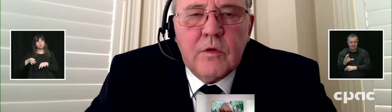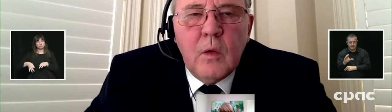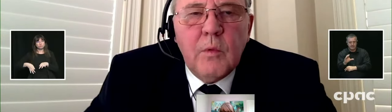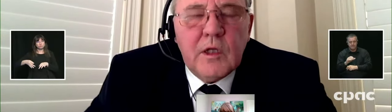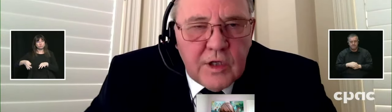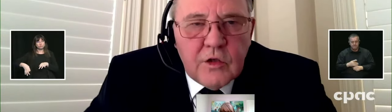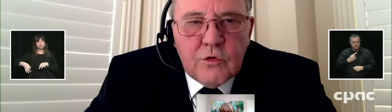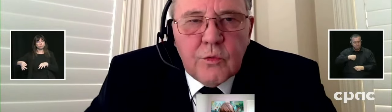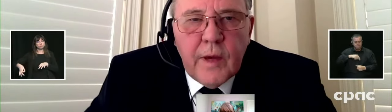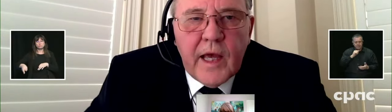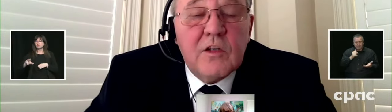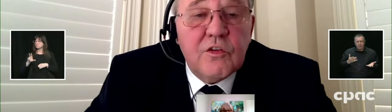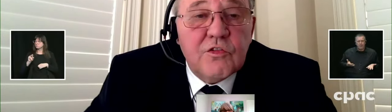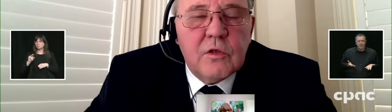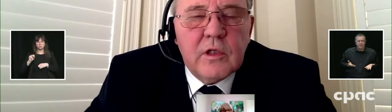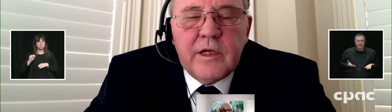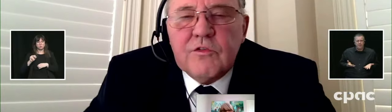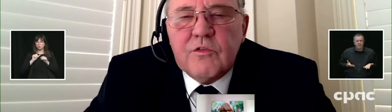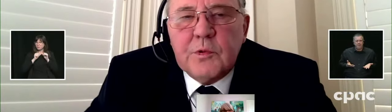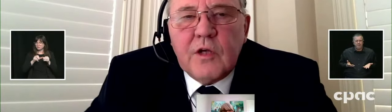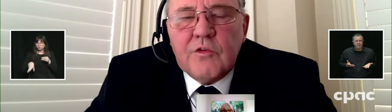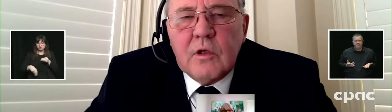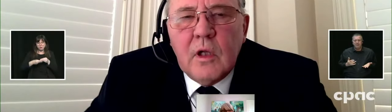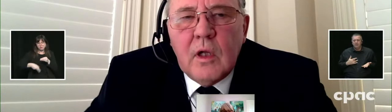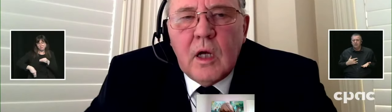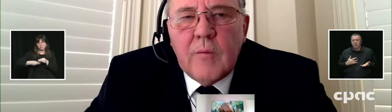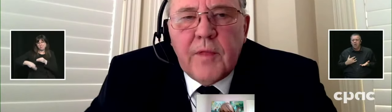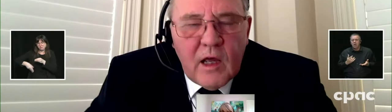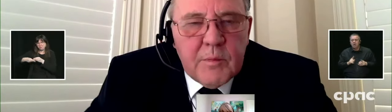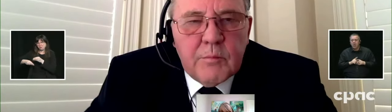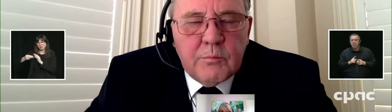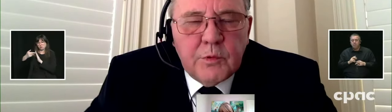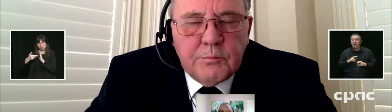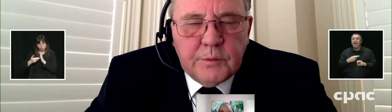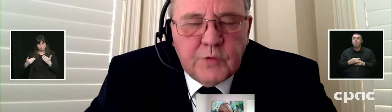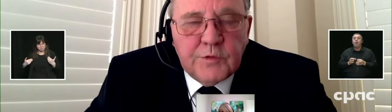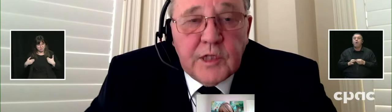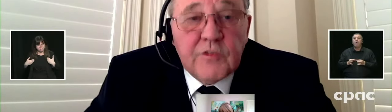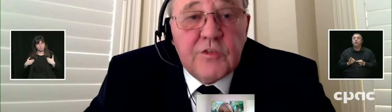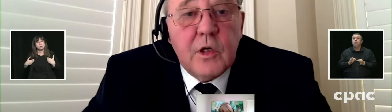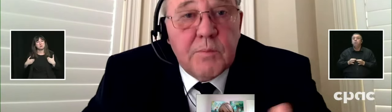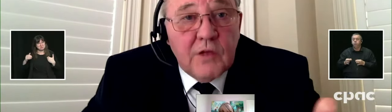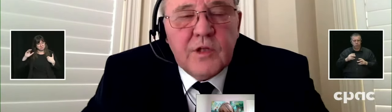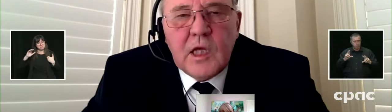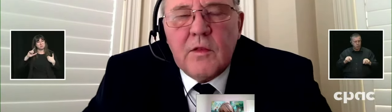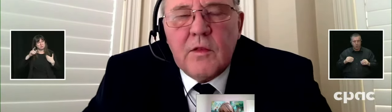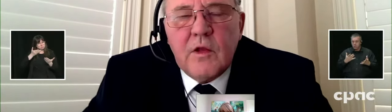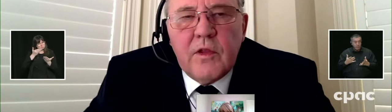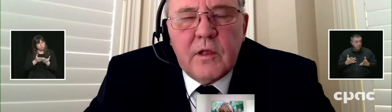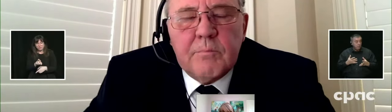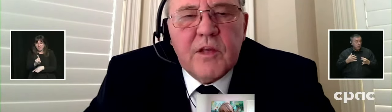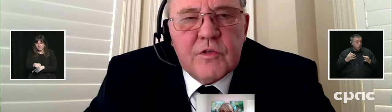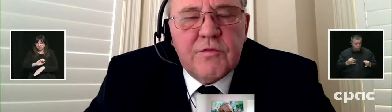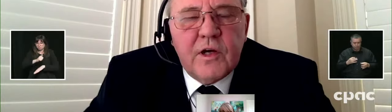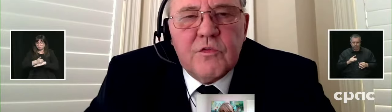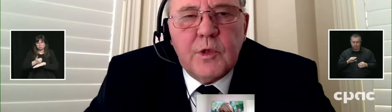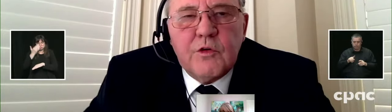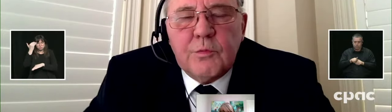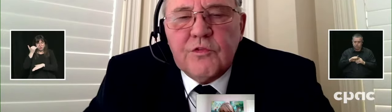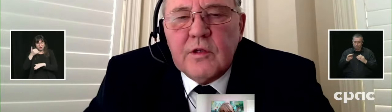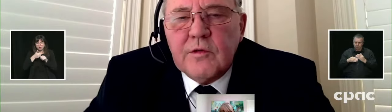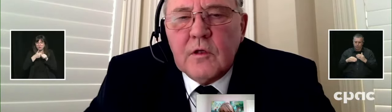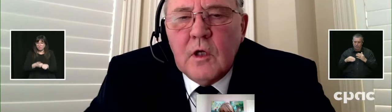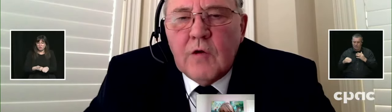response. We continue to add additional layers of protection that have been proven necessary, based again on the best advice that